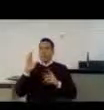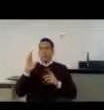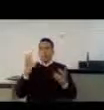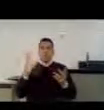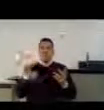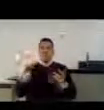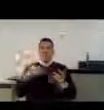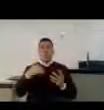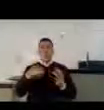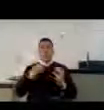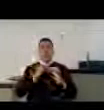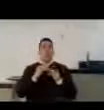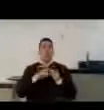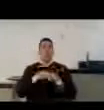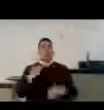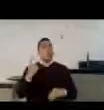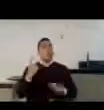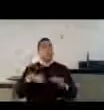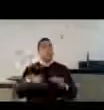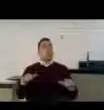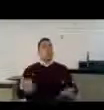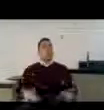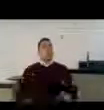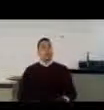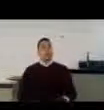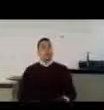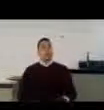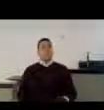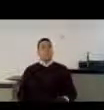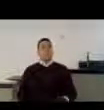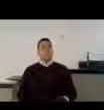of you have more than one child with a disability?